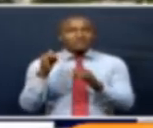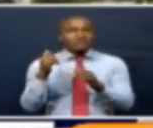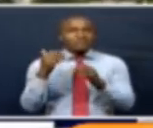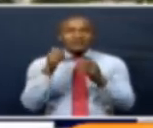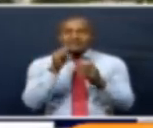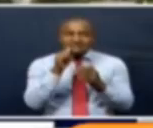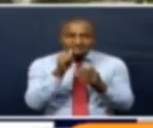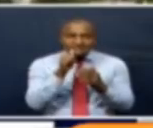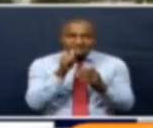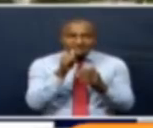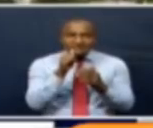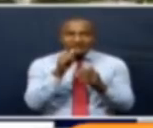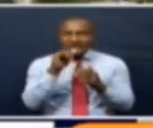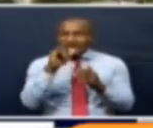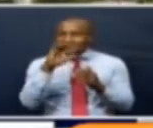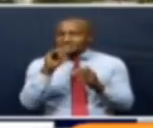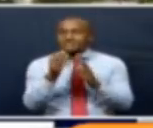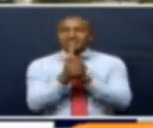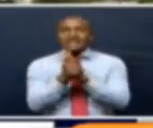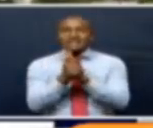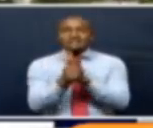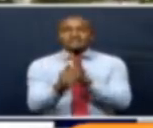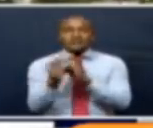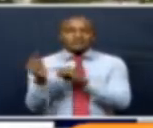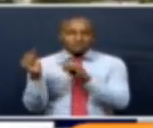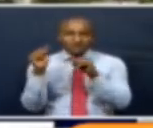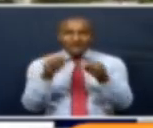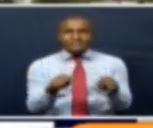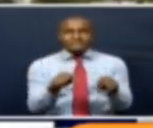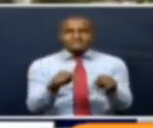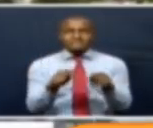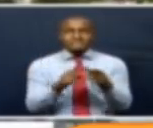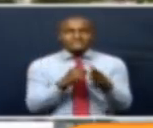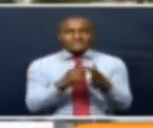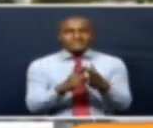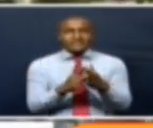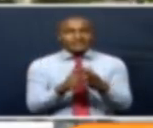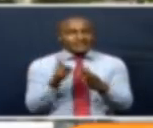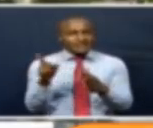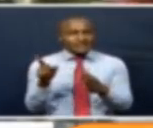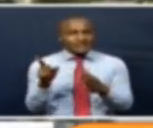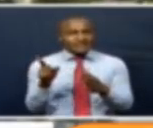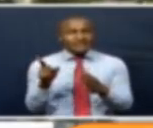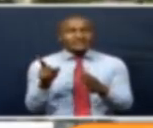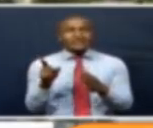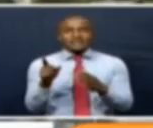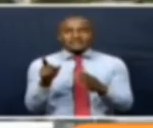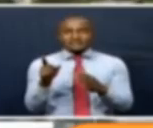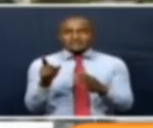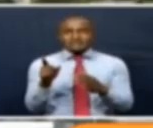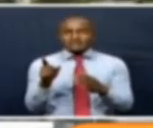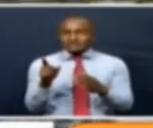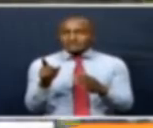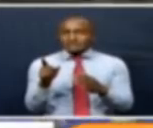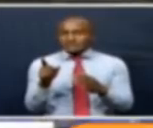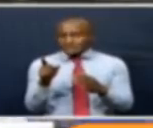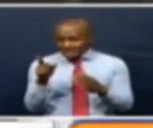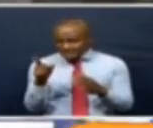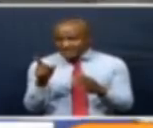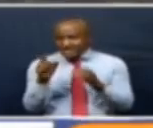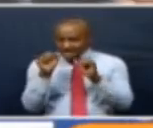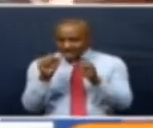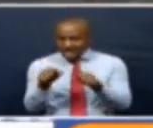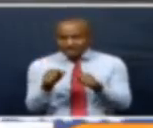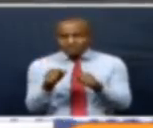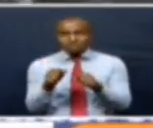I don't know, the ICT expert, to come so that he or she, I don't know, is he or she, can